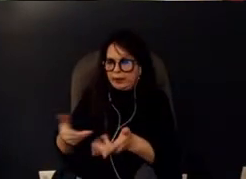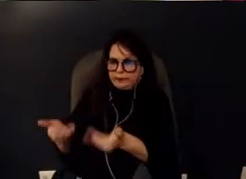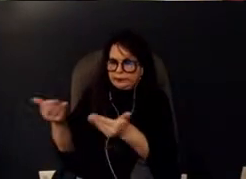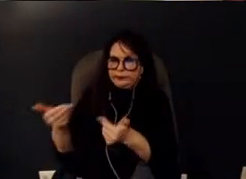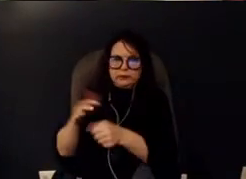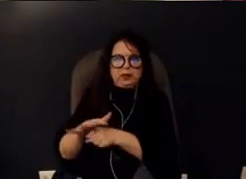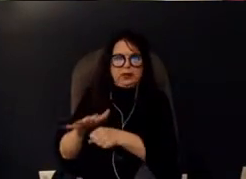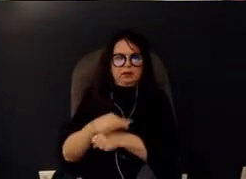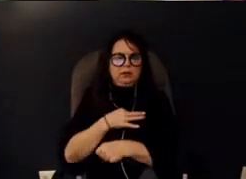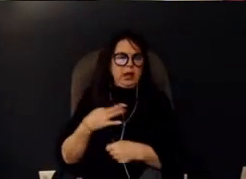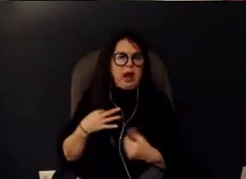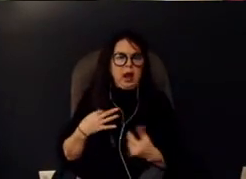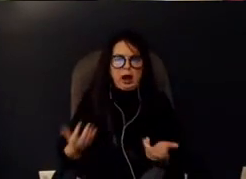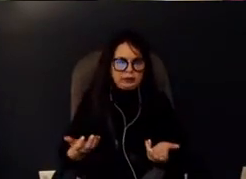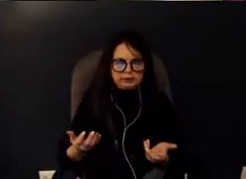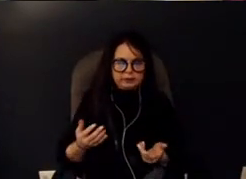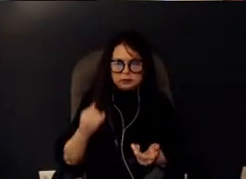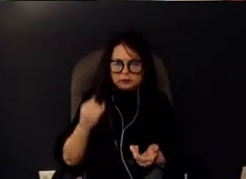appropriate.